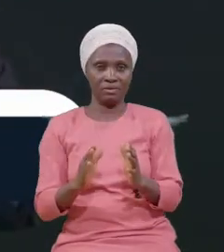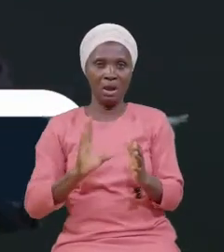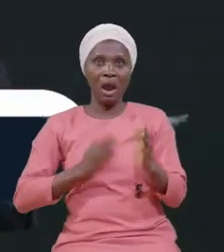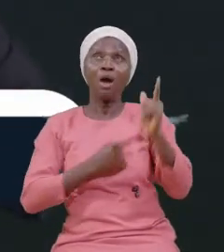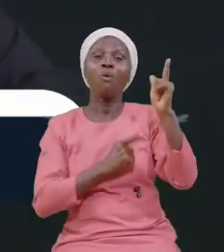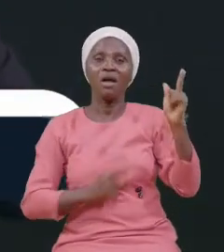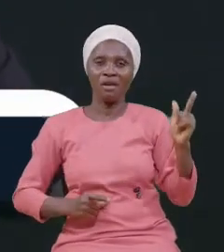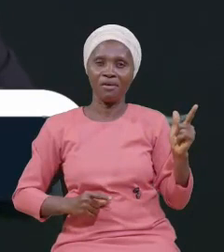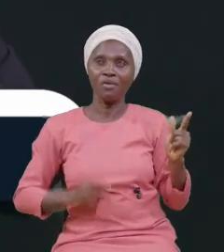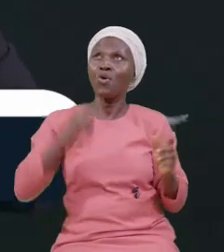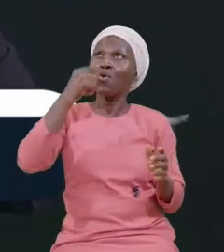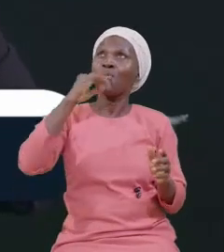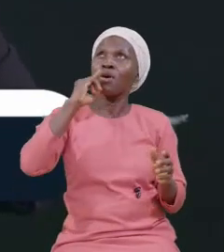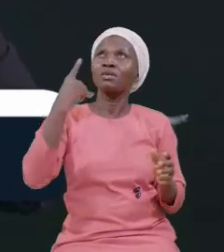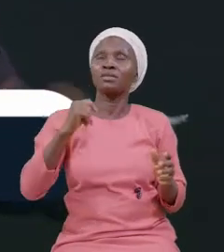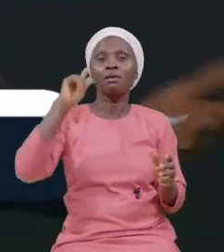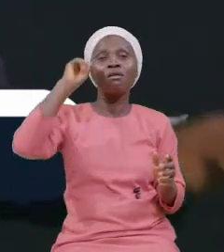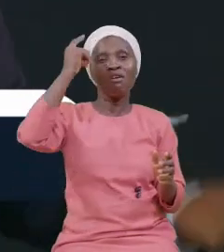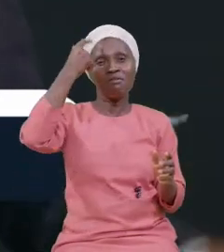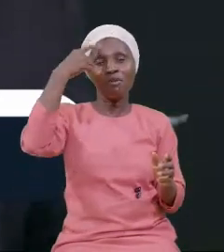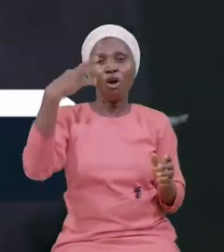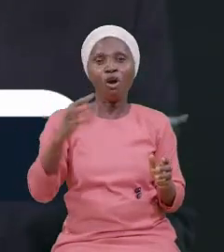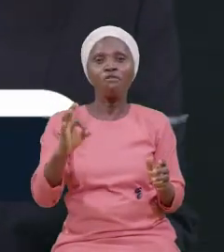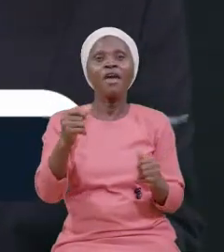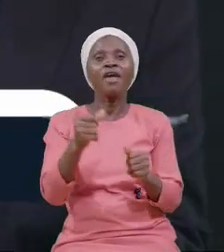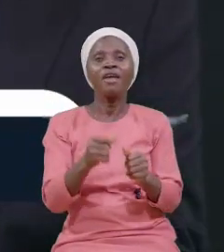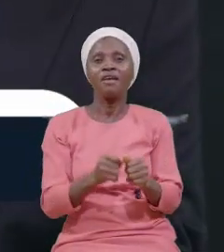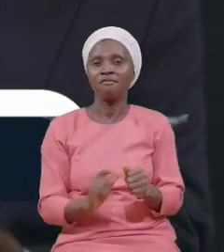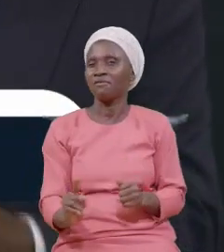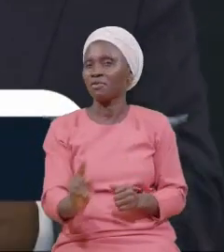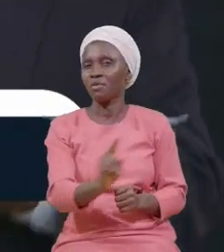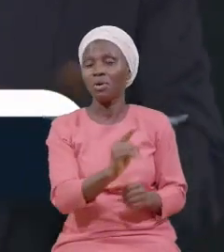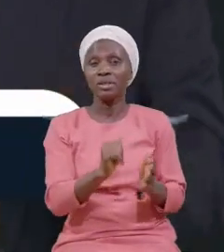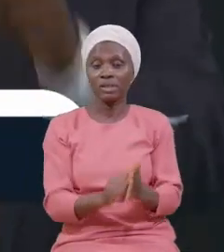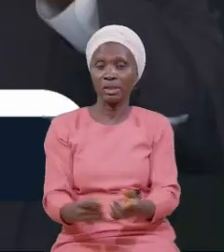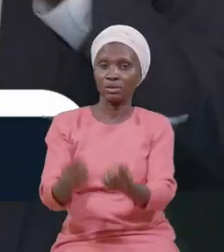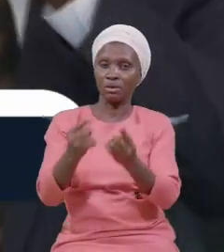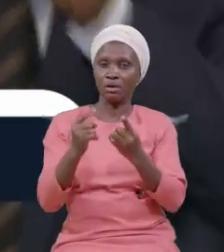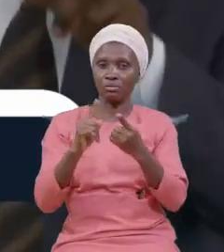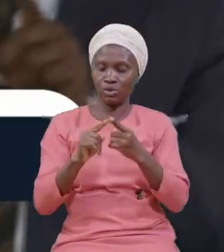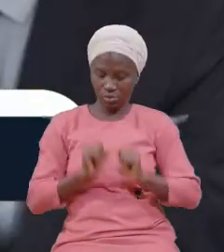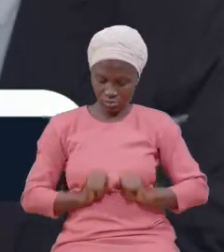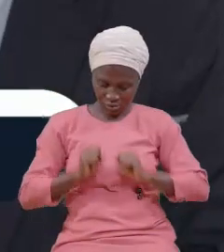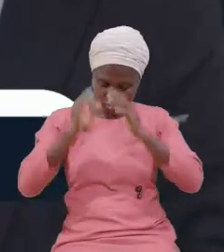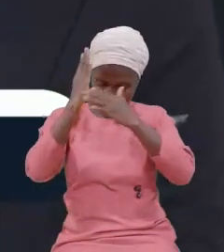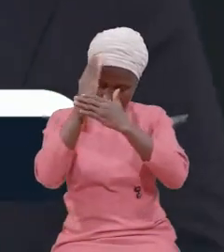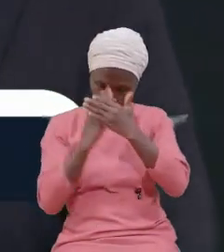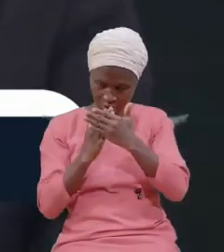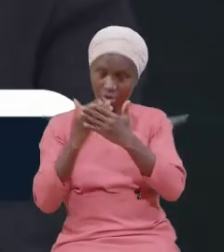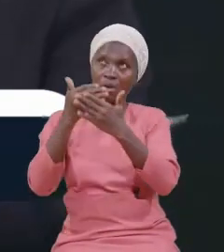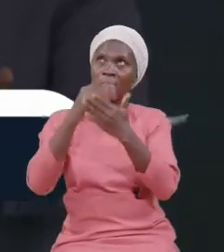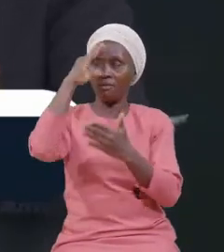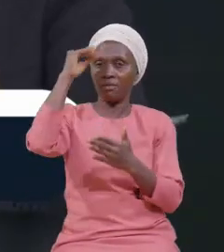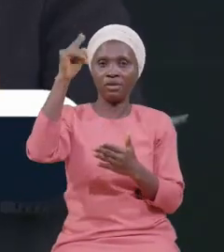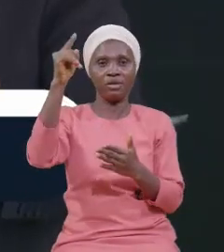governor of everyone that come to submit, to surrender absolutely unto